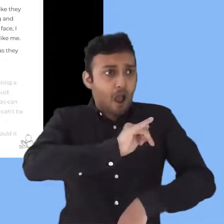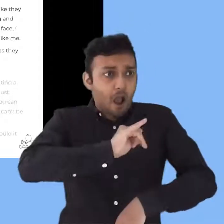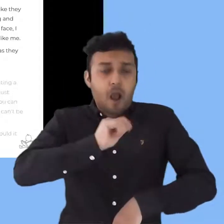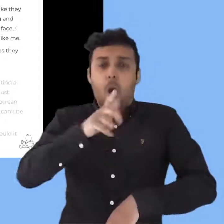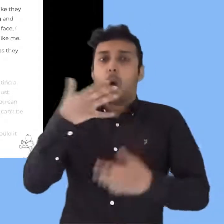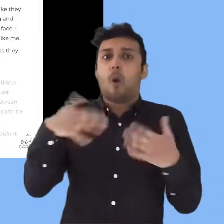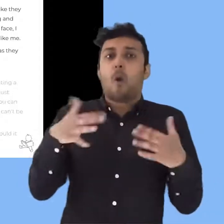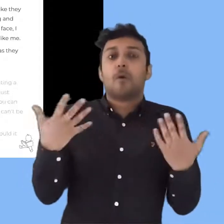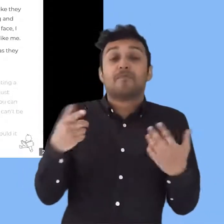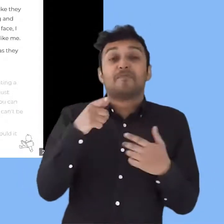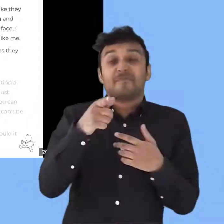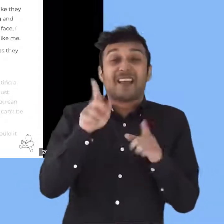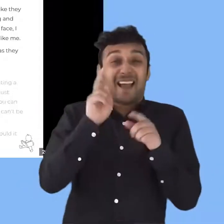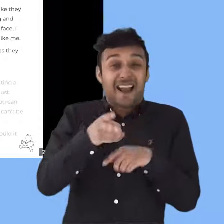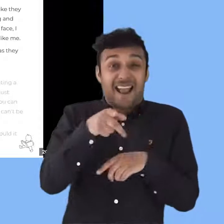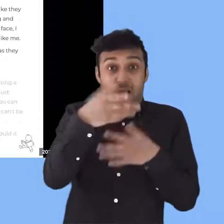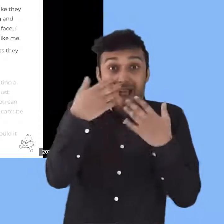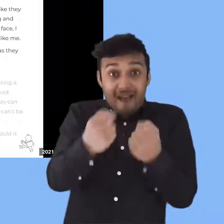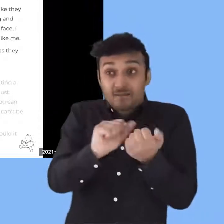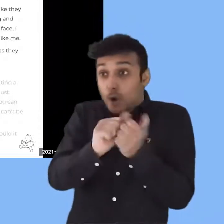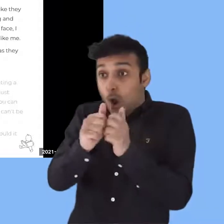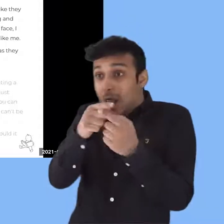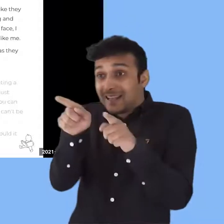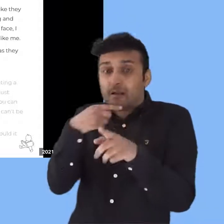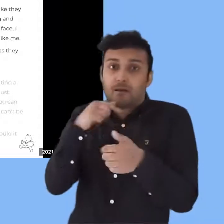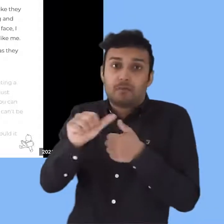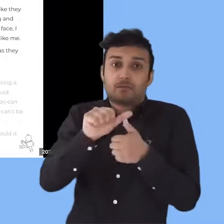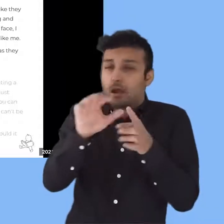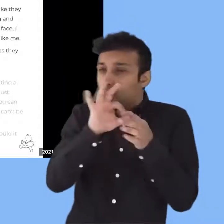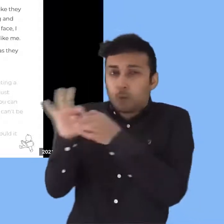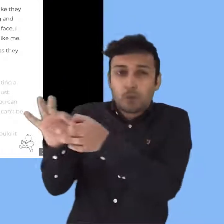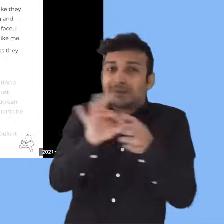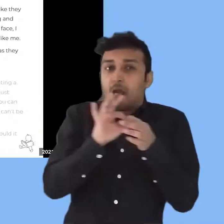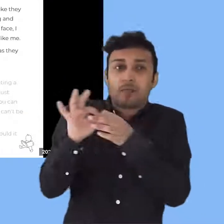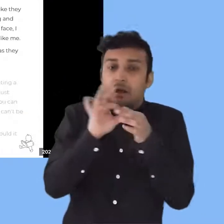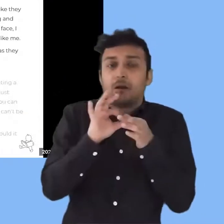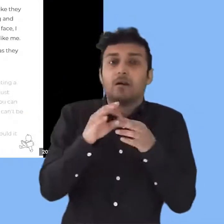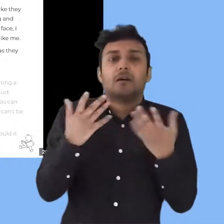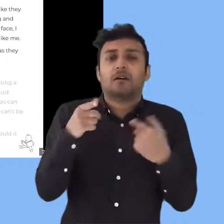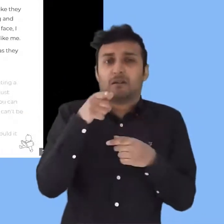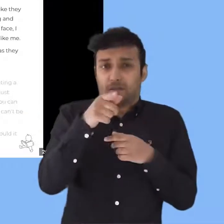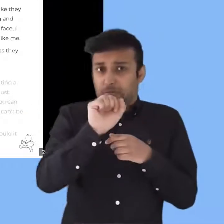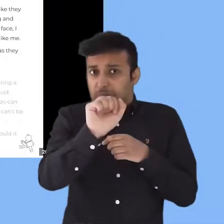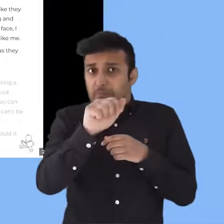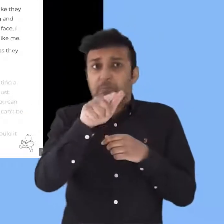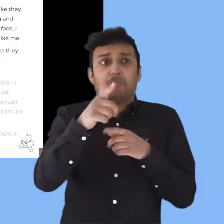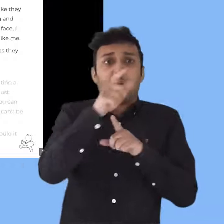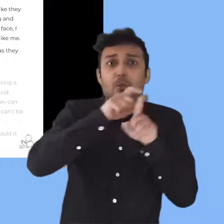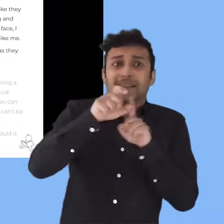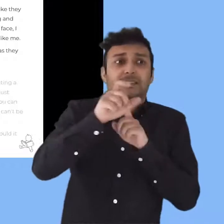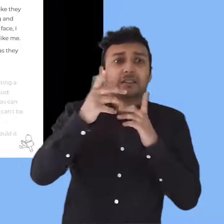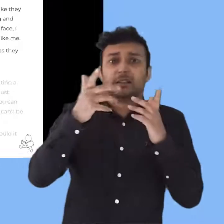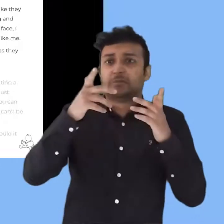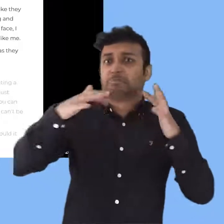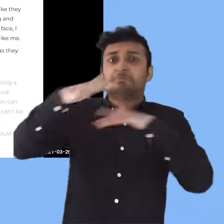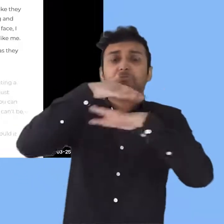a colleague, work through this together in your own time. What are you doing within your nursery settings or communities to be ensuring that your spaces